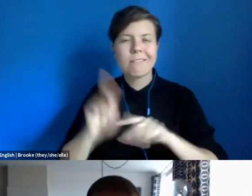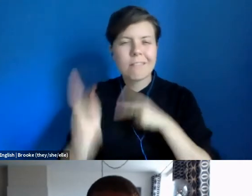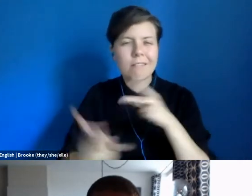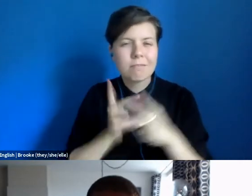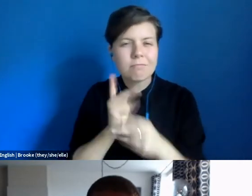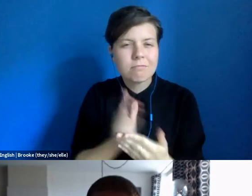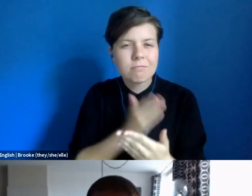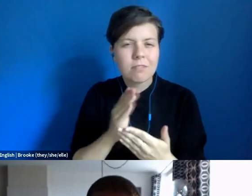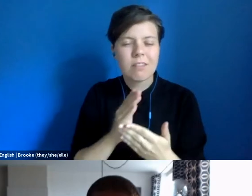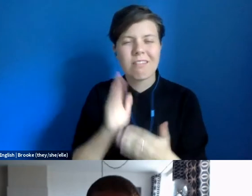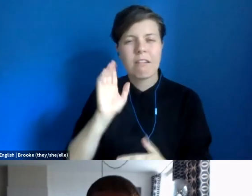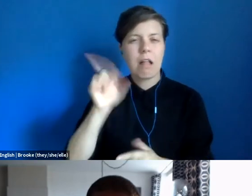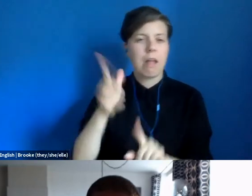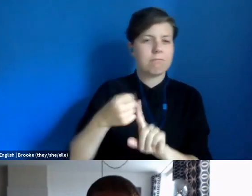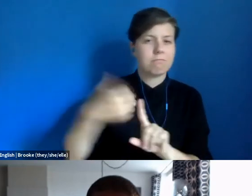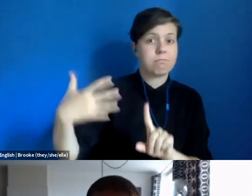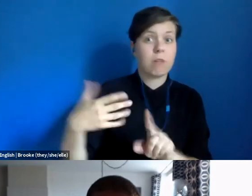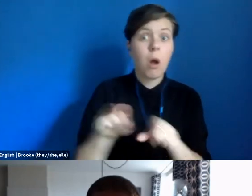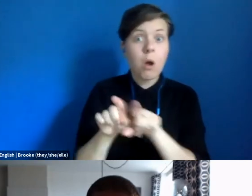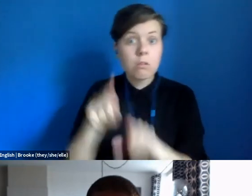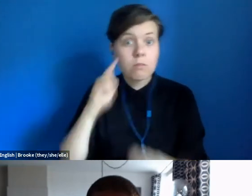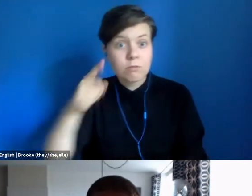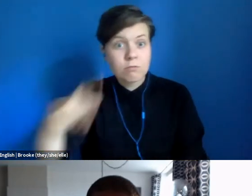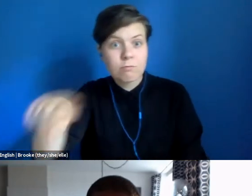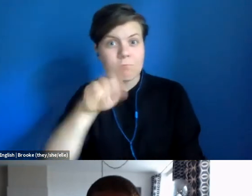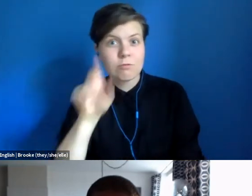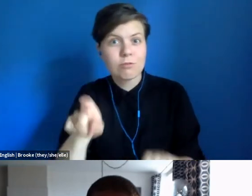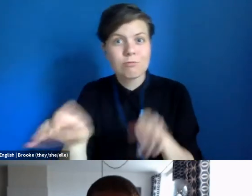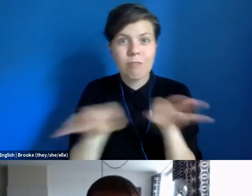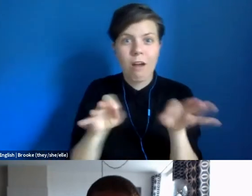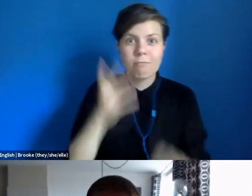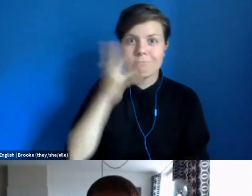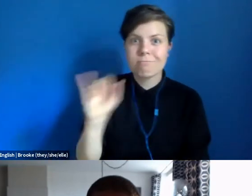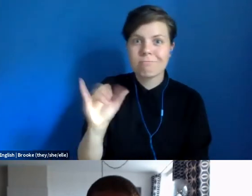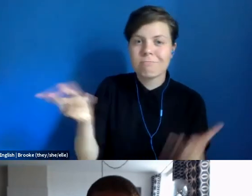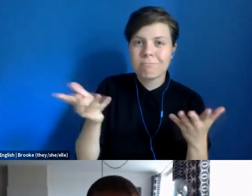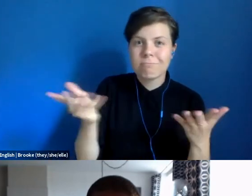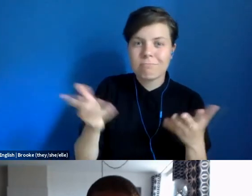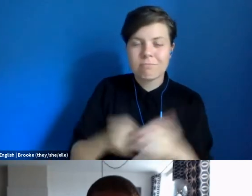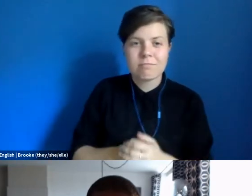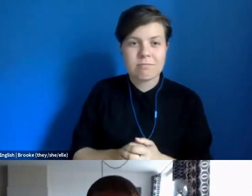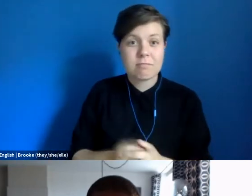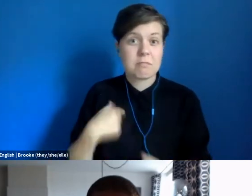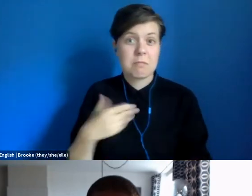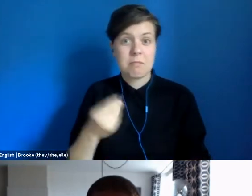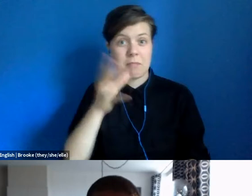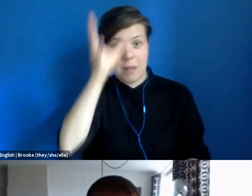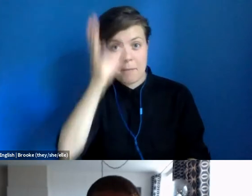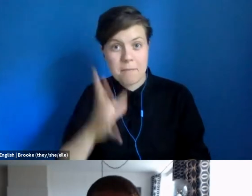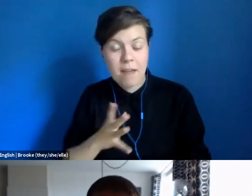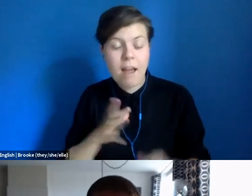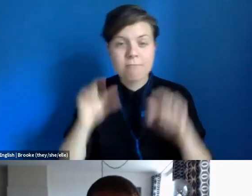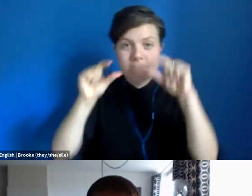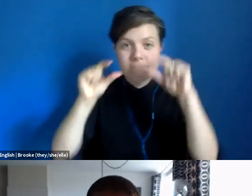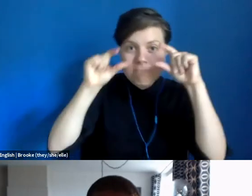And just to audio describe myself for anybody, this is going to be useful to white man wearing glasses in